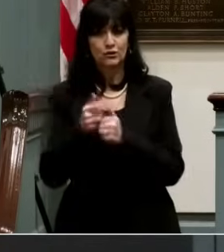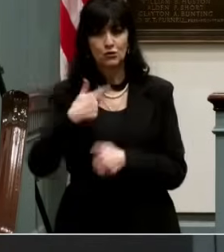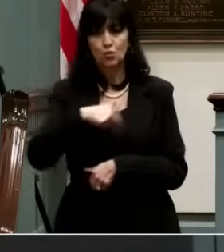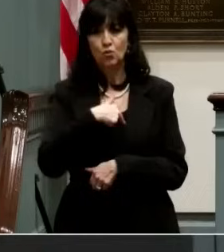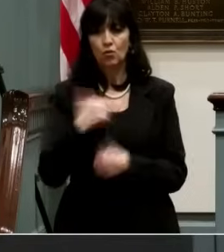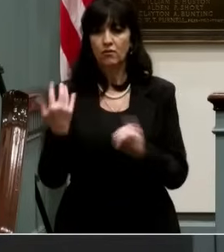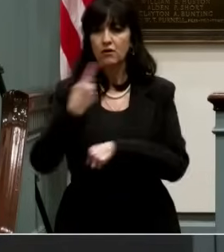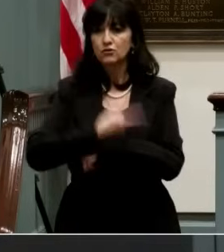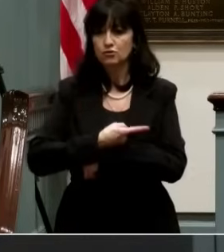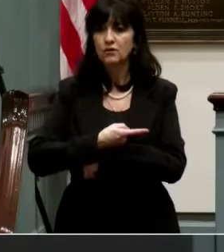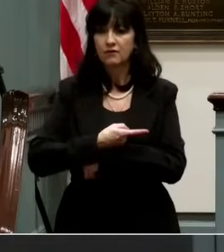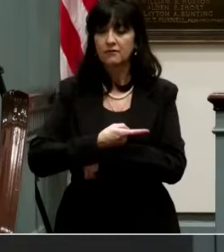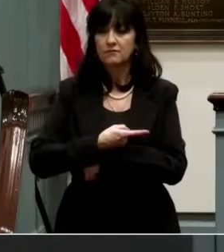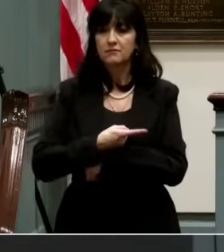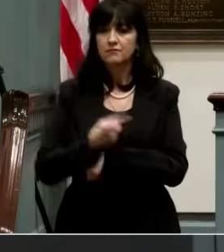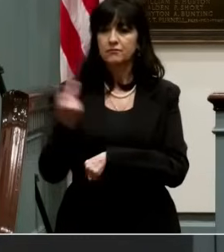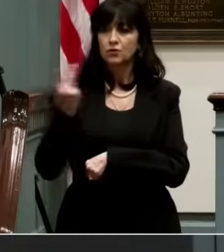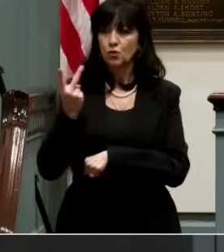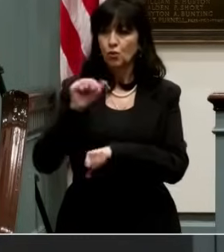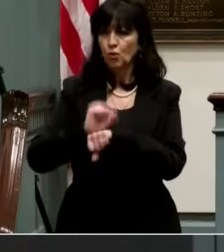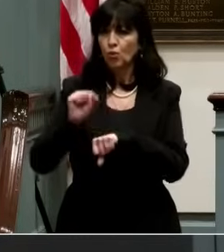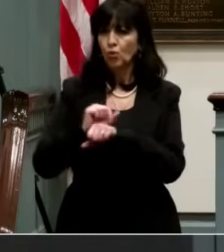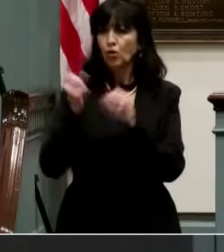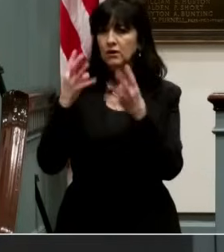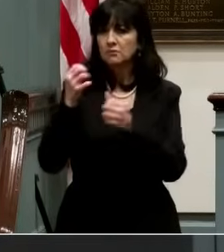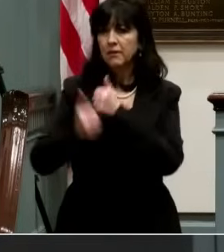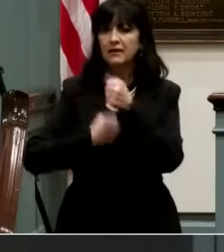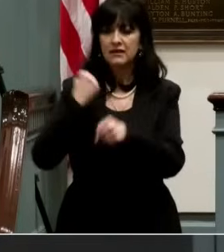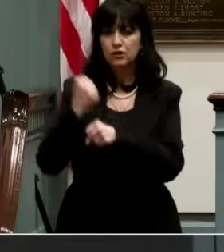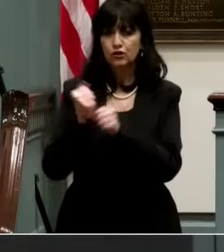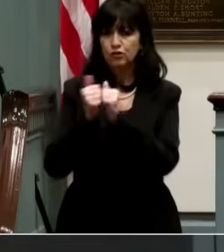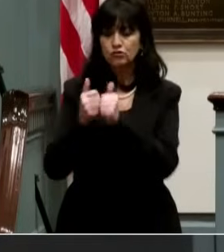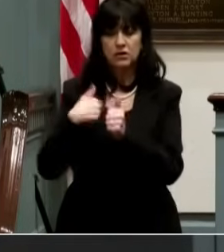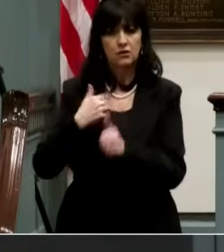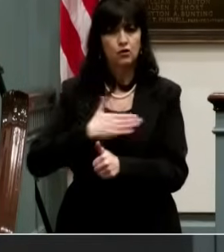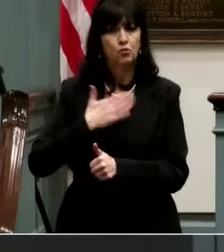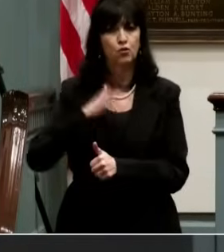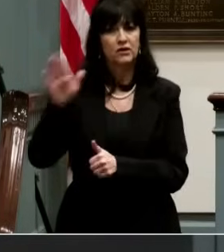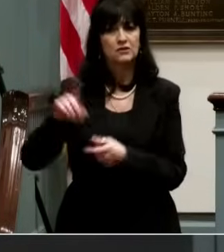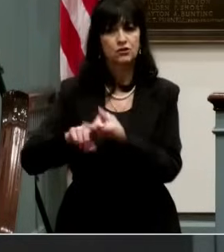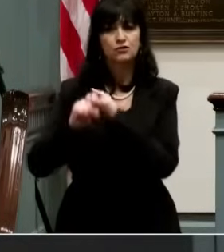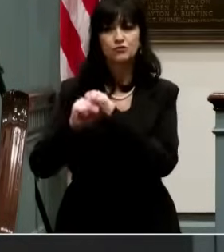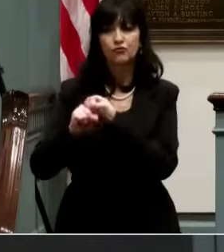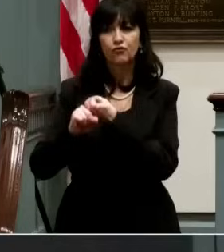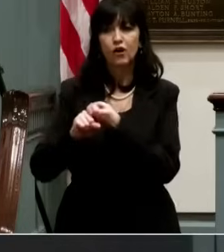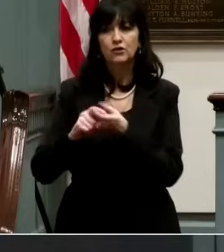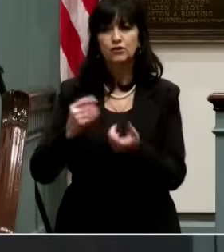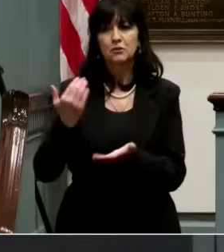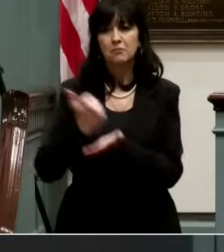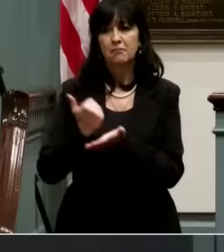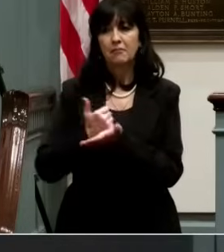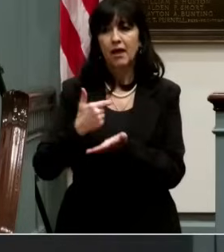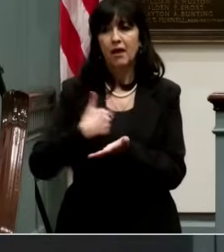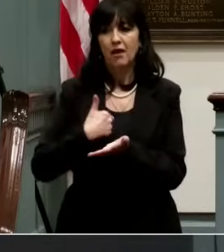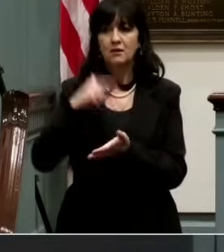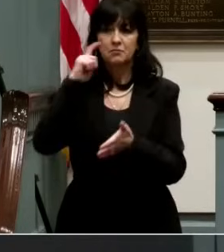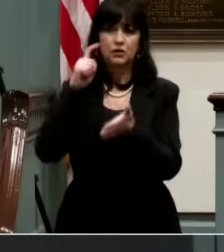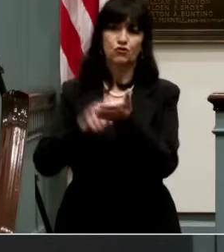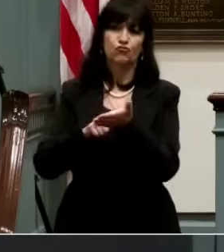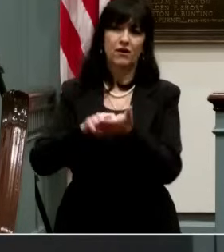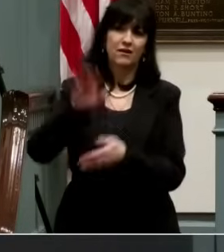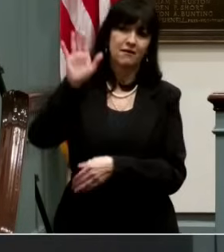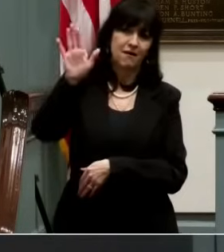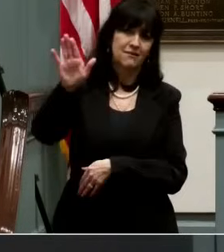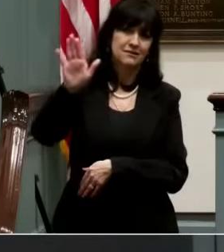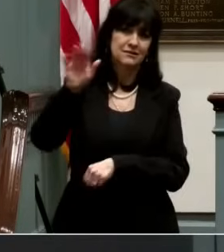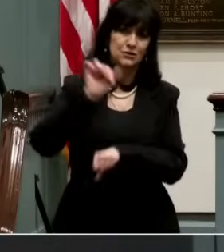mayor and I have worked together over many years, and I appreciate his friendship. Please help me in recognizing Mary Branner for his